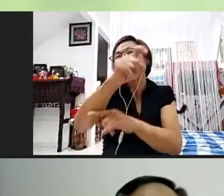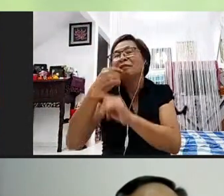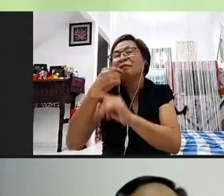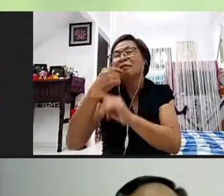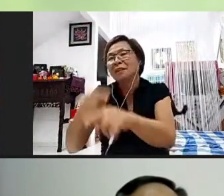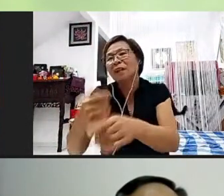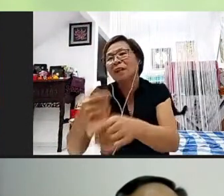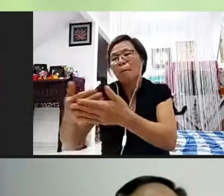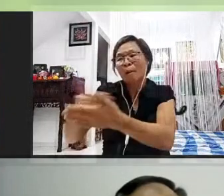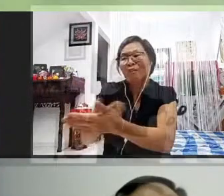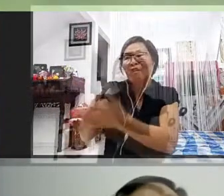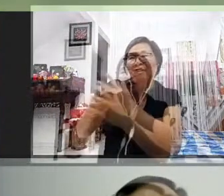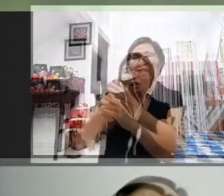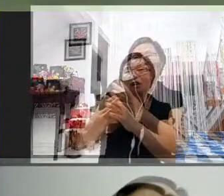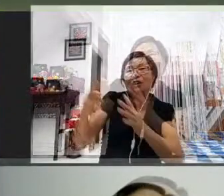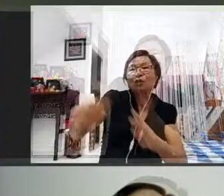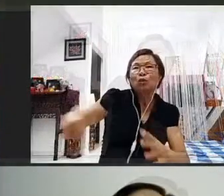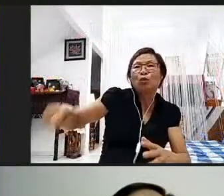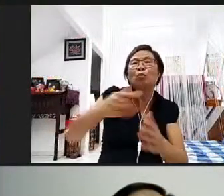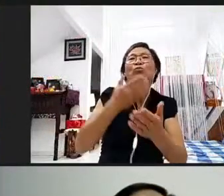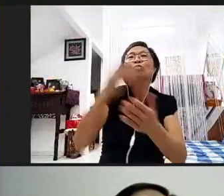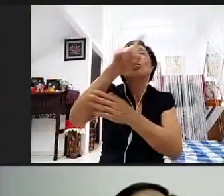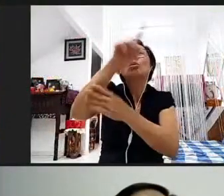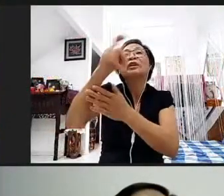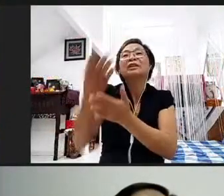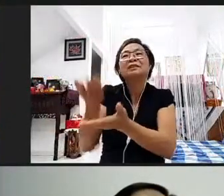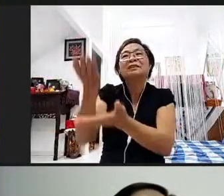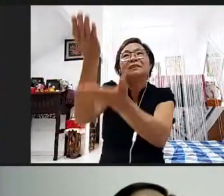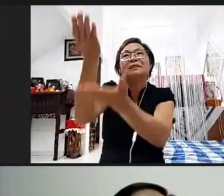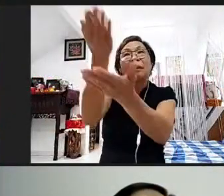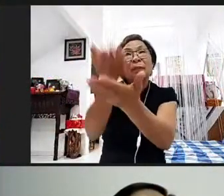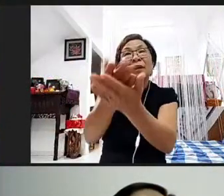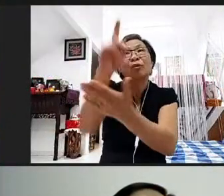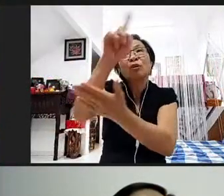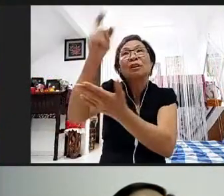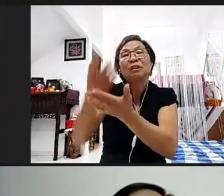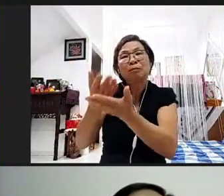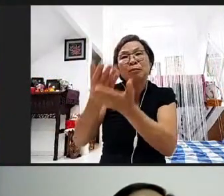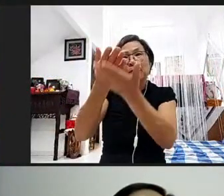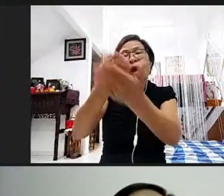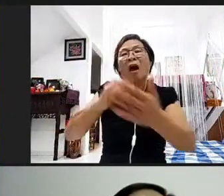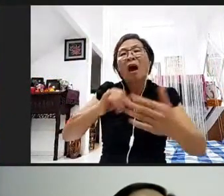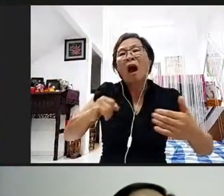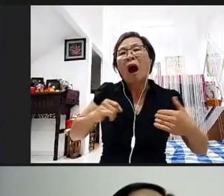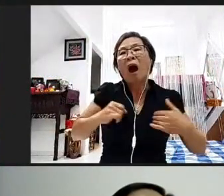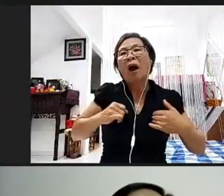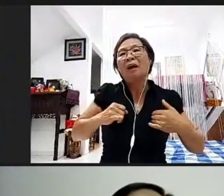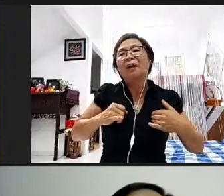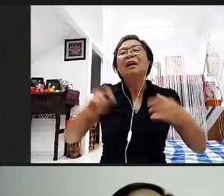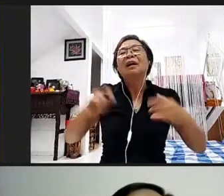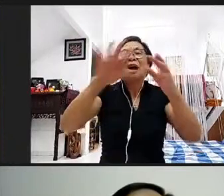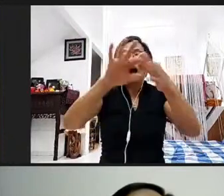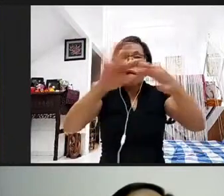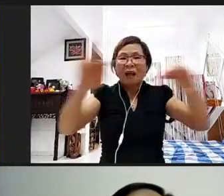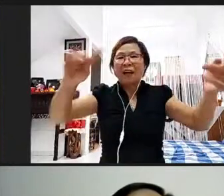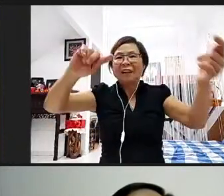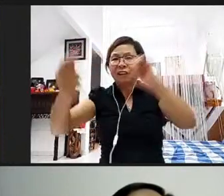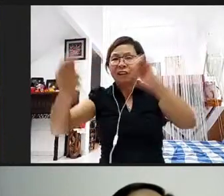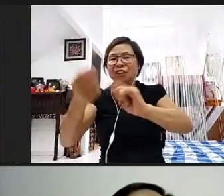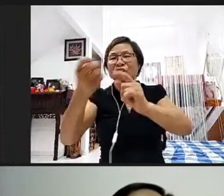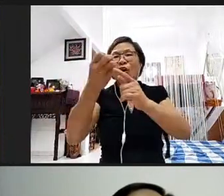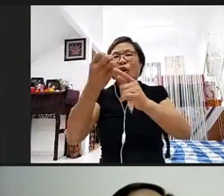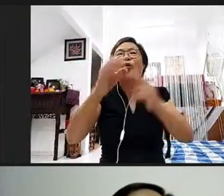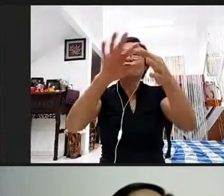me explain to those of you who submitted your question. I have actually rephrased your question or summarized